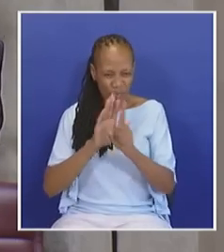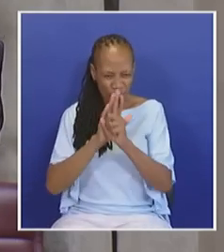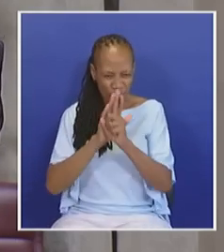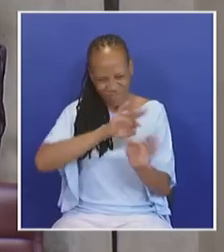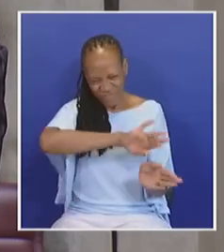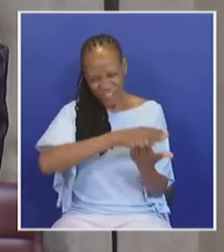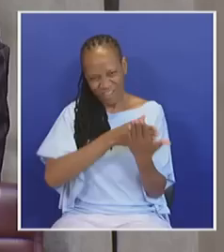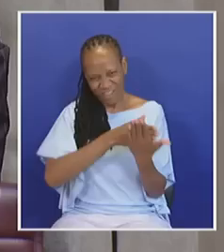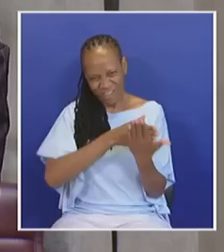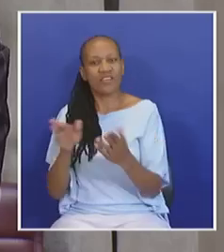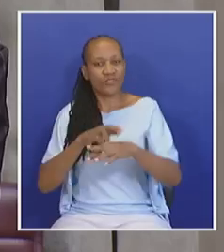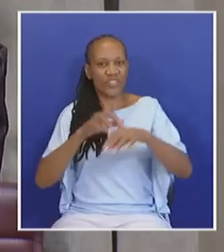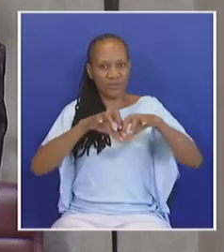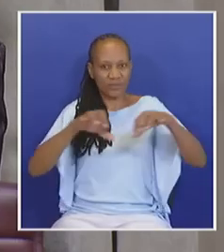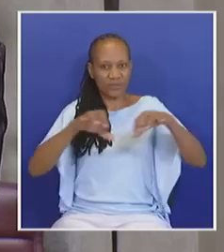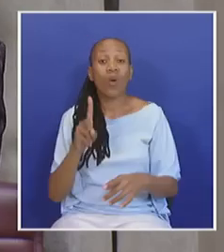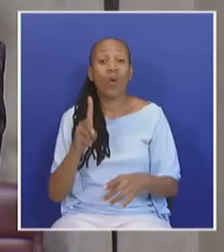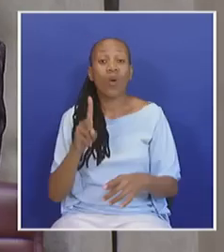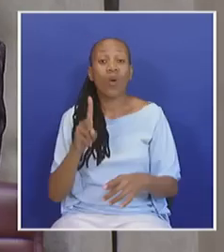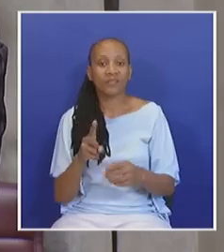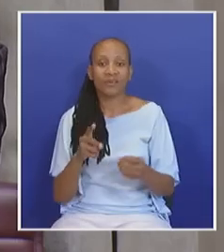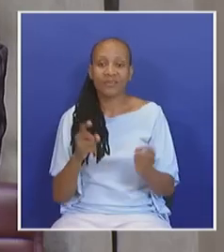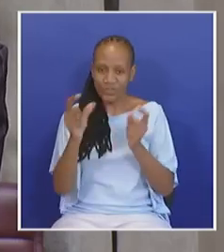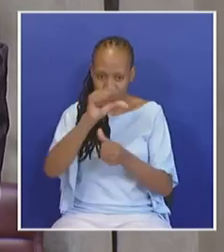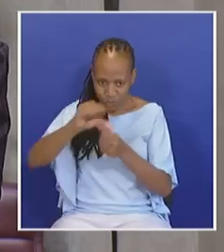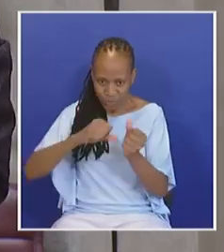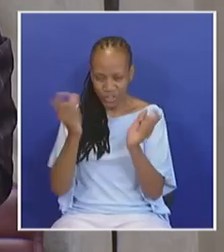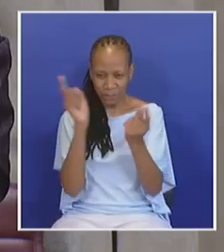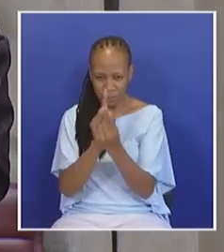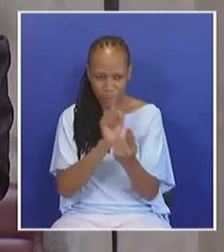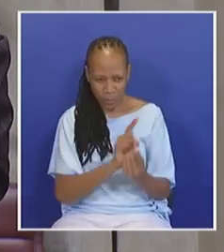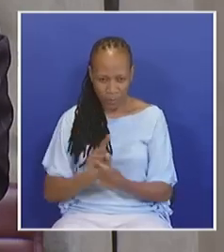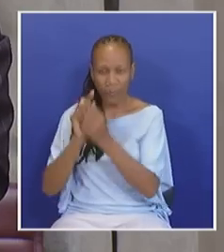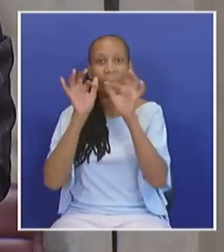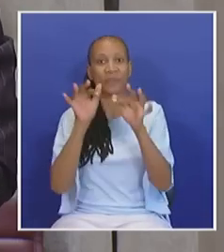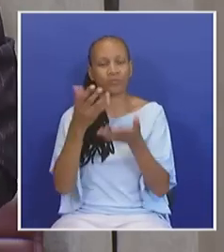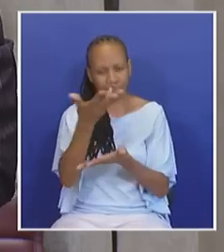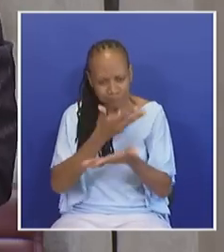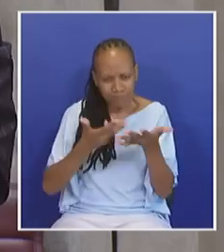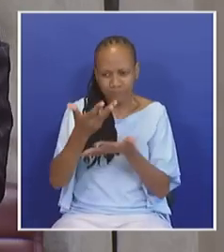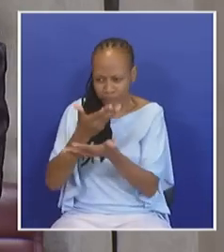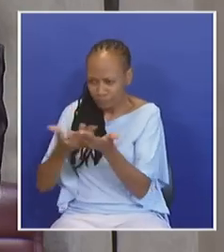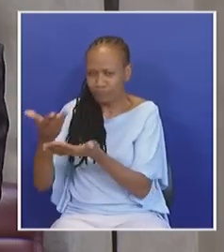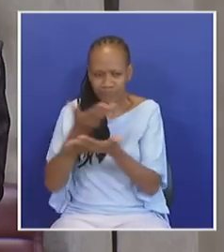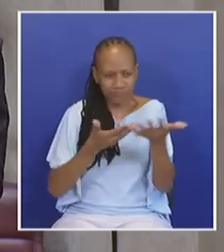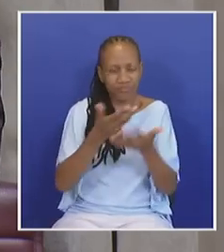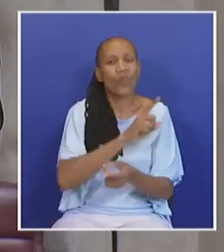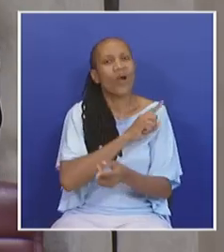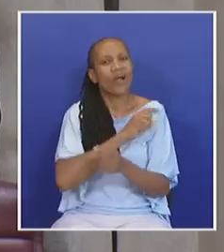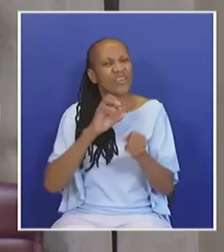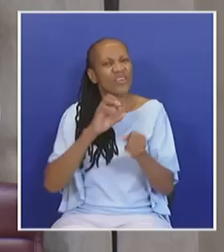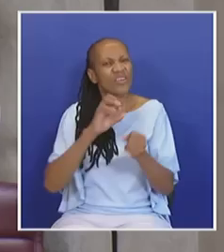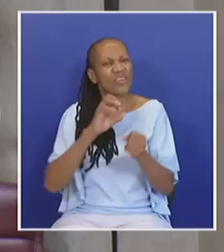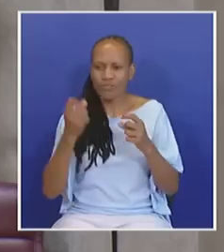is honest and sustained social dialogue. We have to have conversations with one another and make the effort to understand one